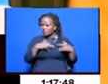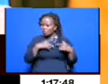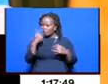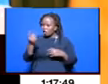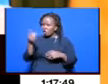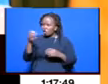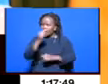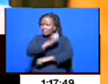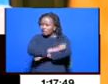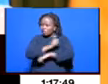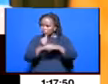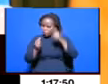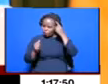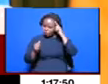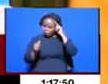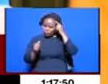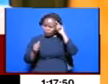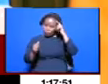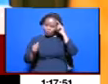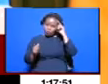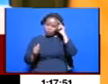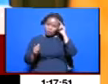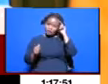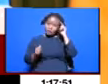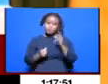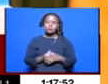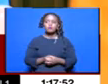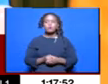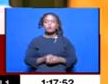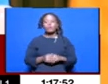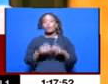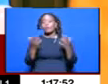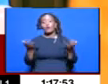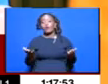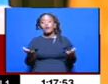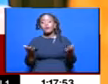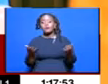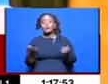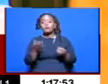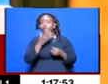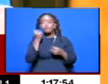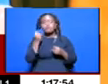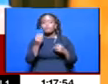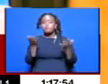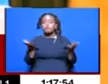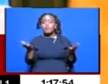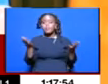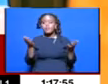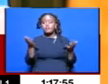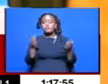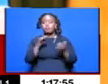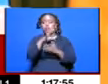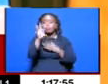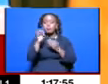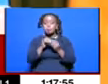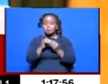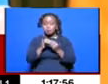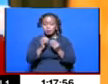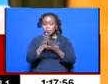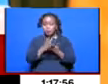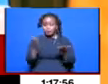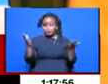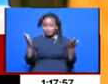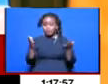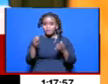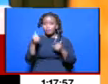or at best a heuristic device which